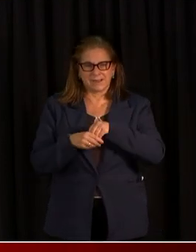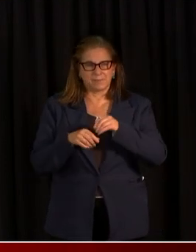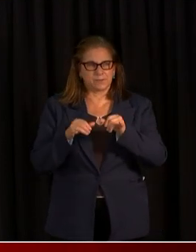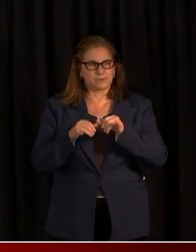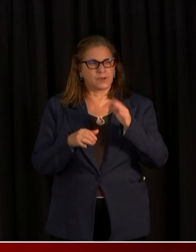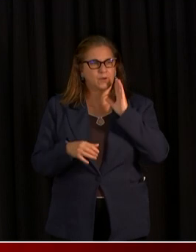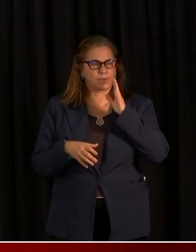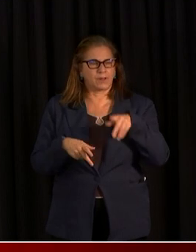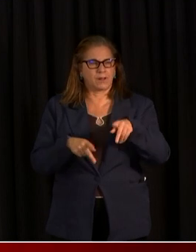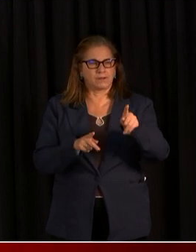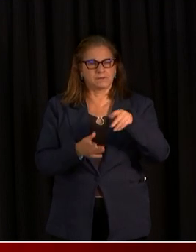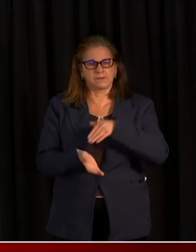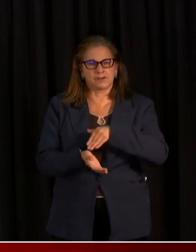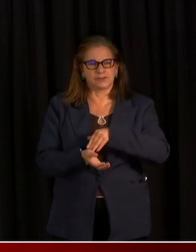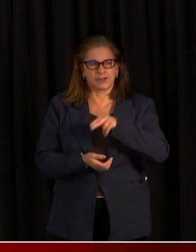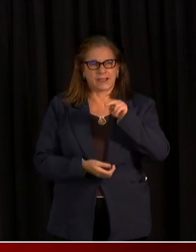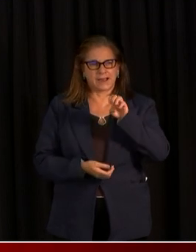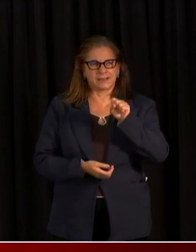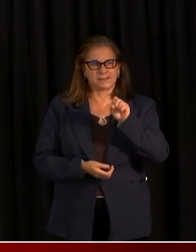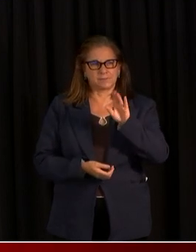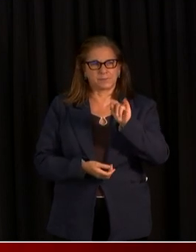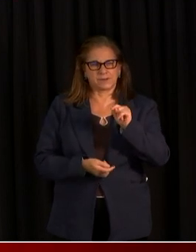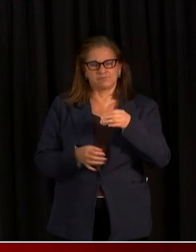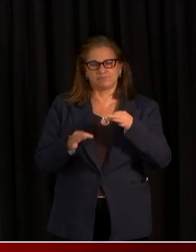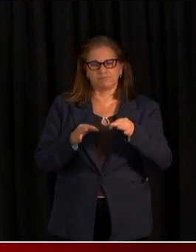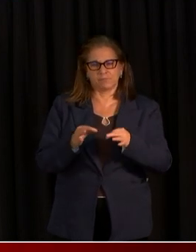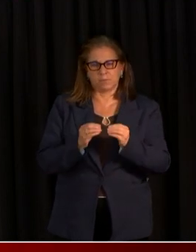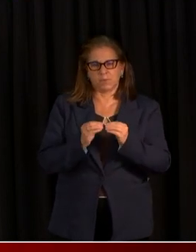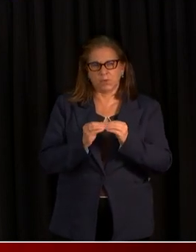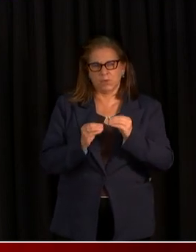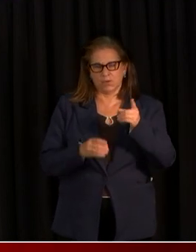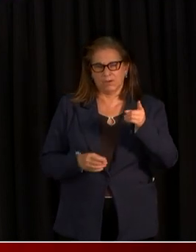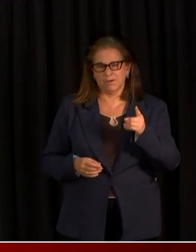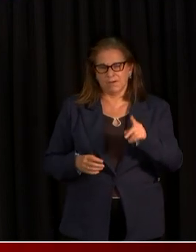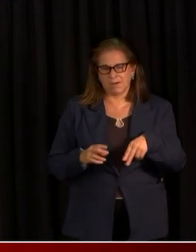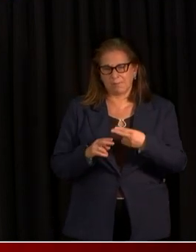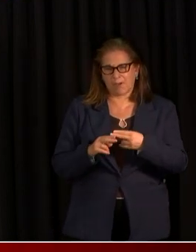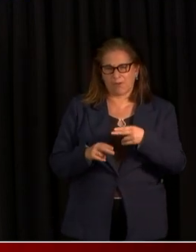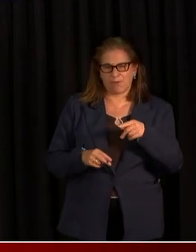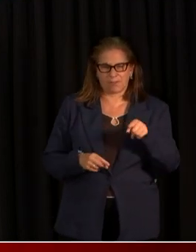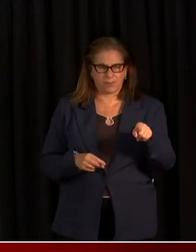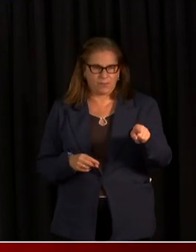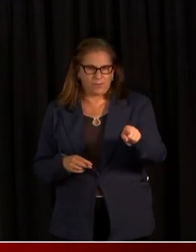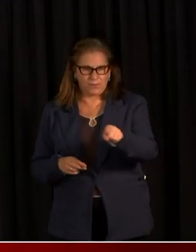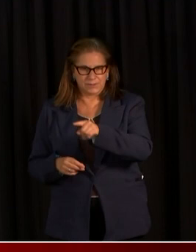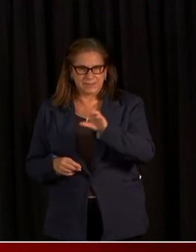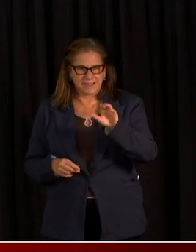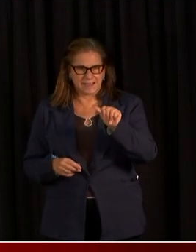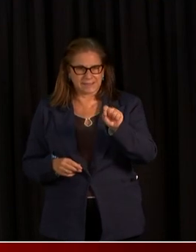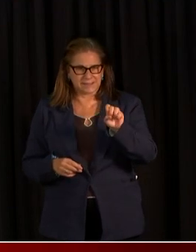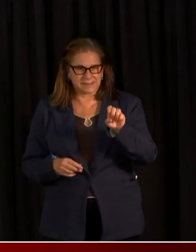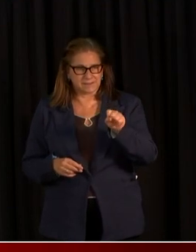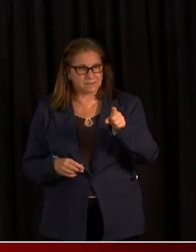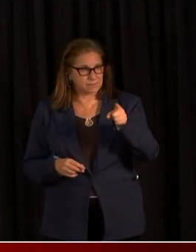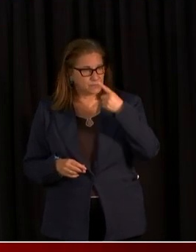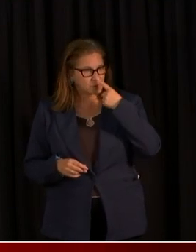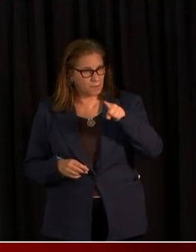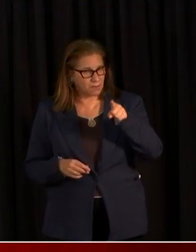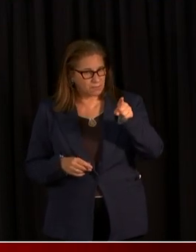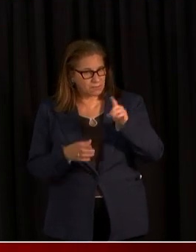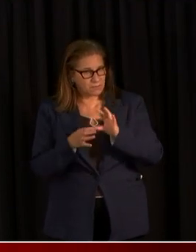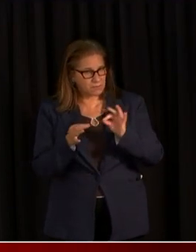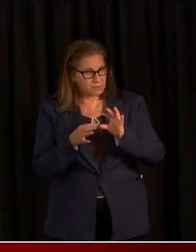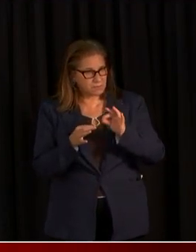time talking about some of those cases. And Dr. Nesbitt, I don't know if you have it in front of it, if you